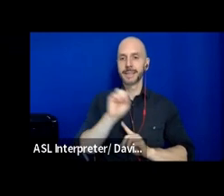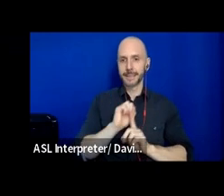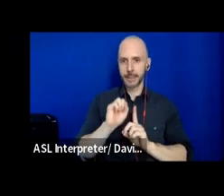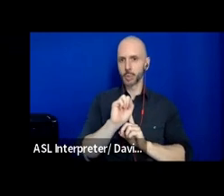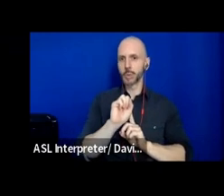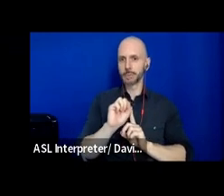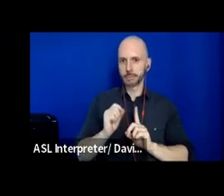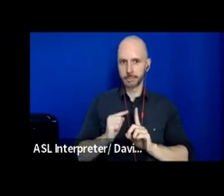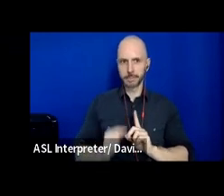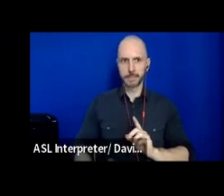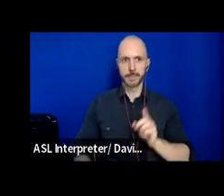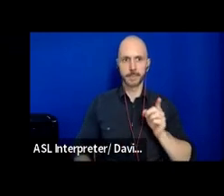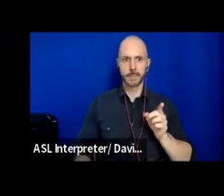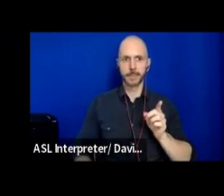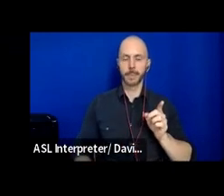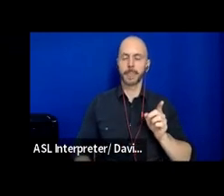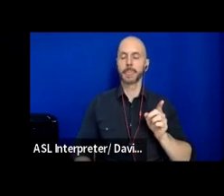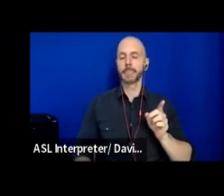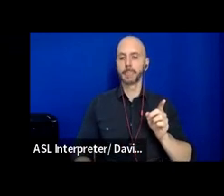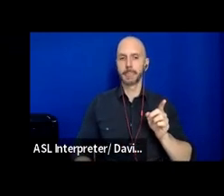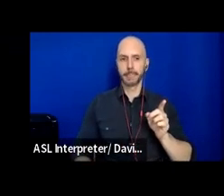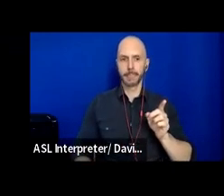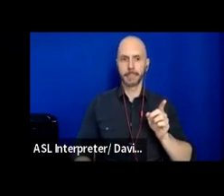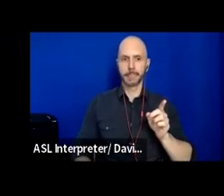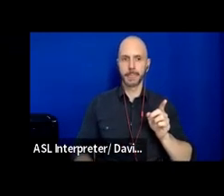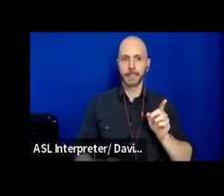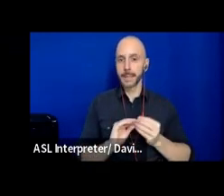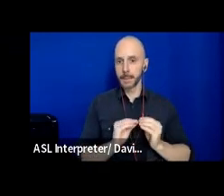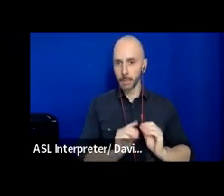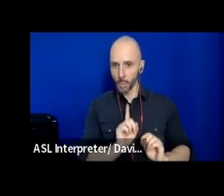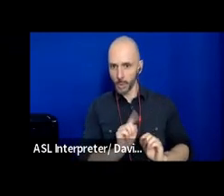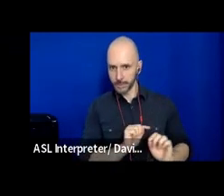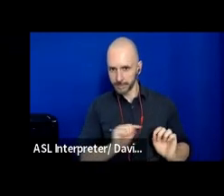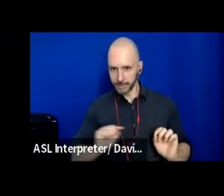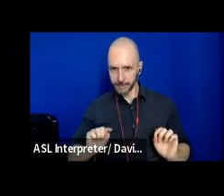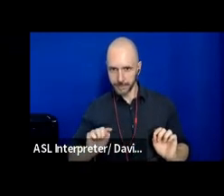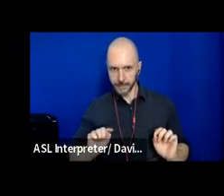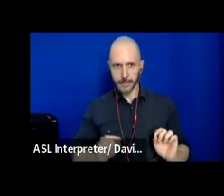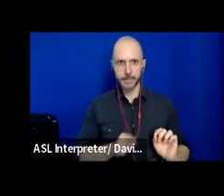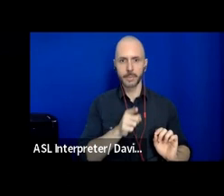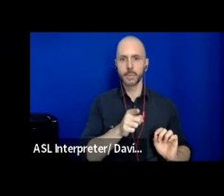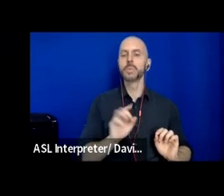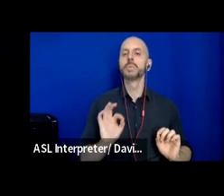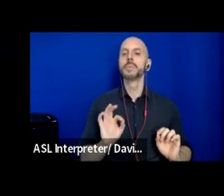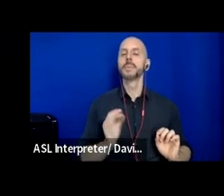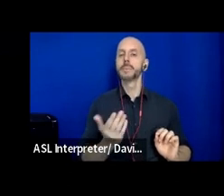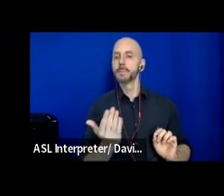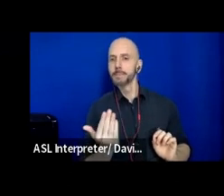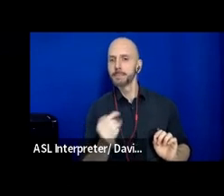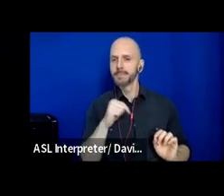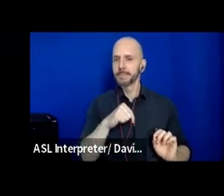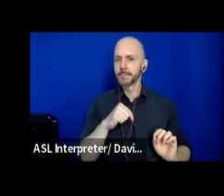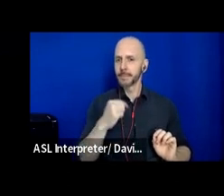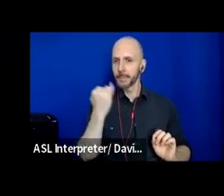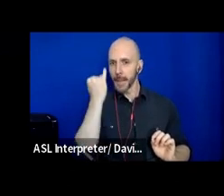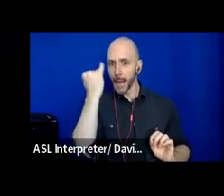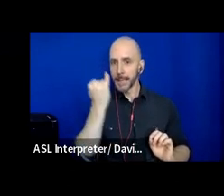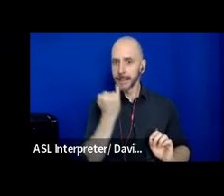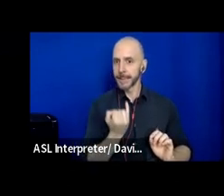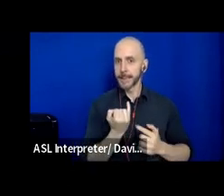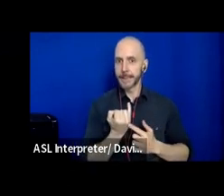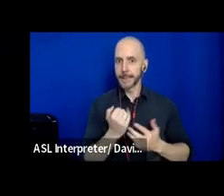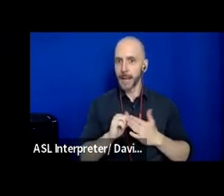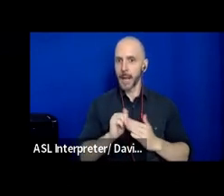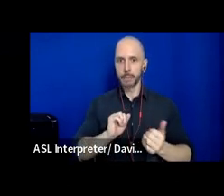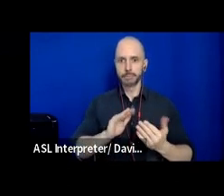issues that you think are impacting communication or resolution in this scenario, right? And